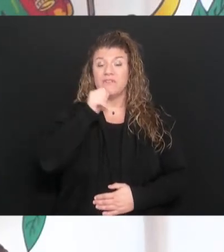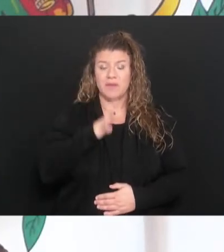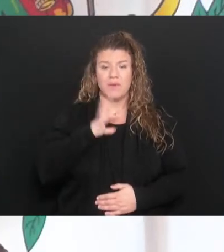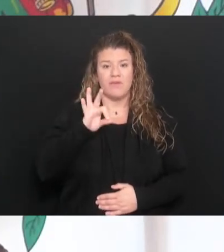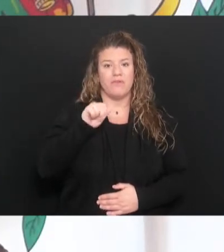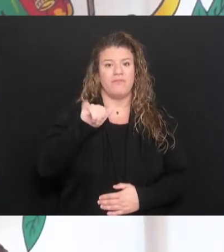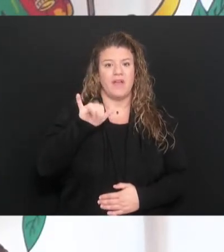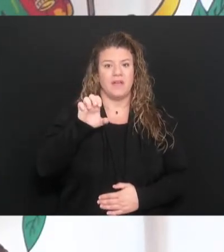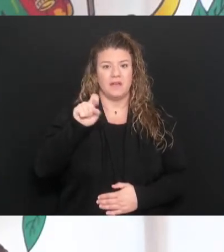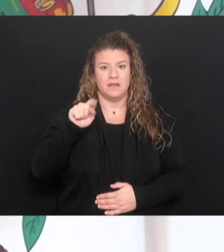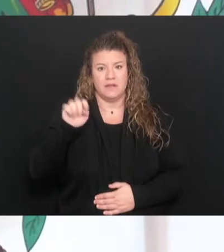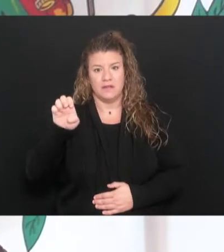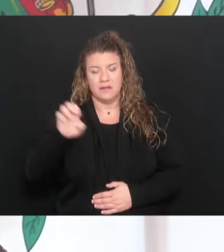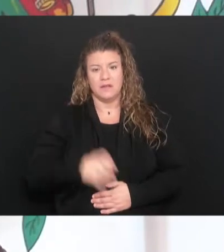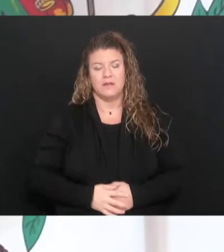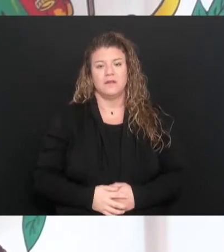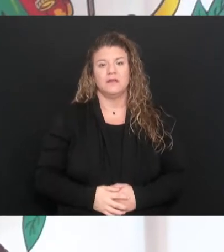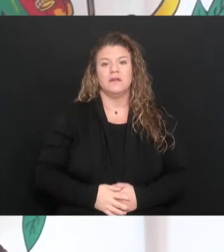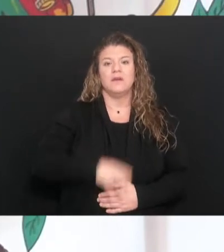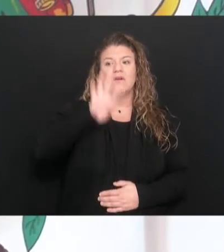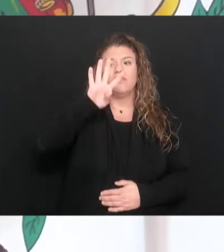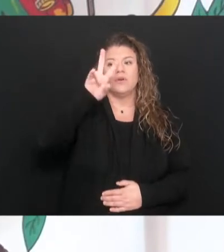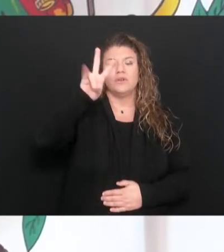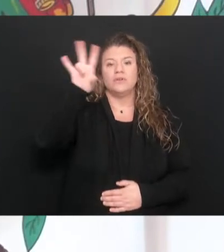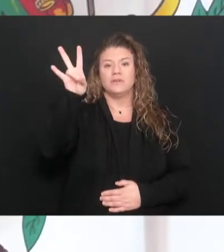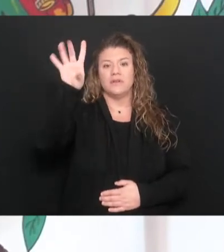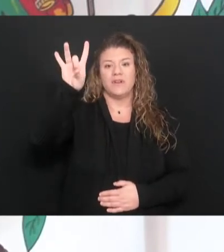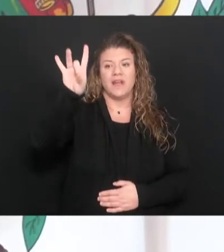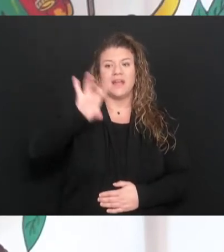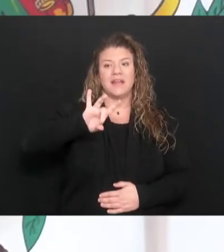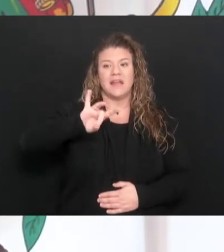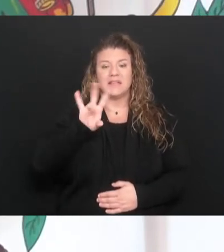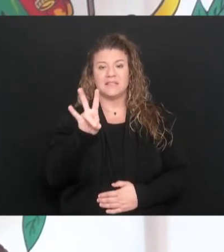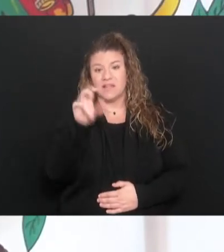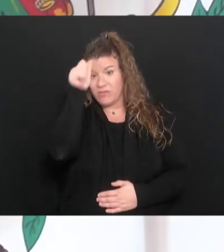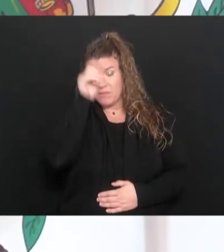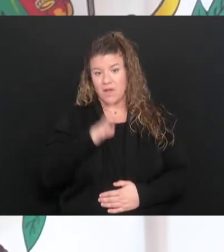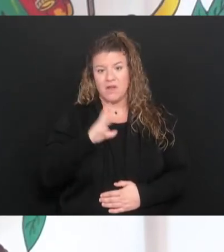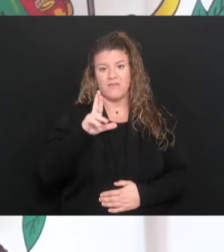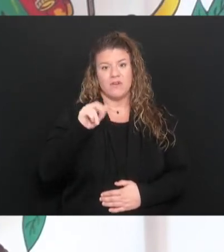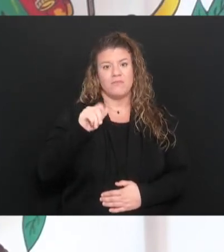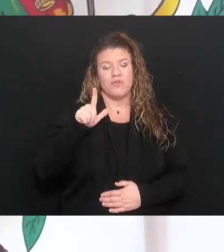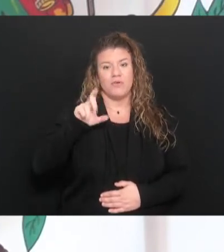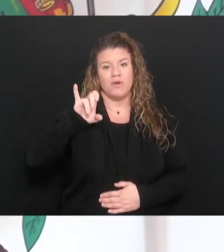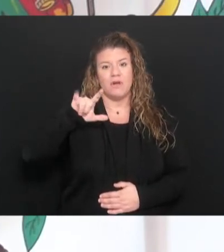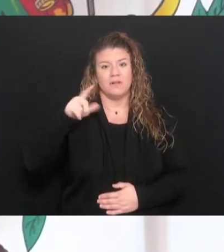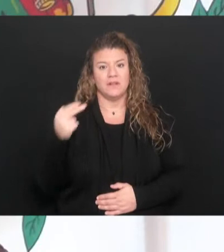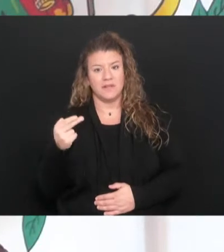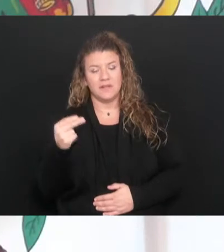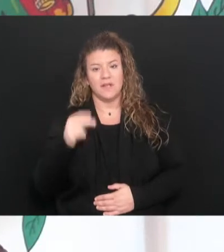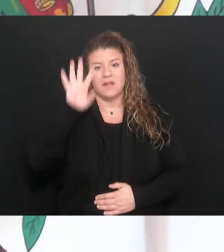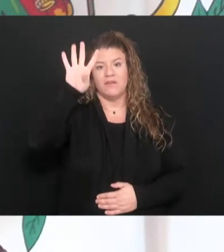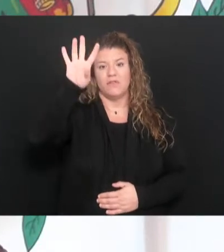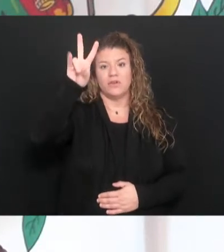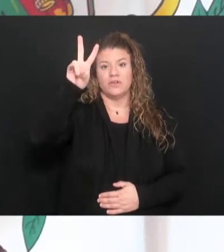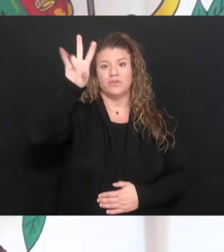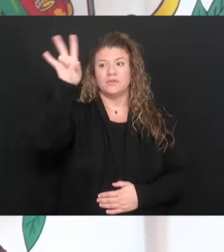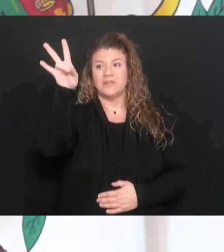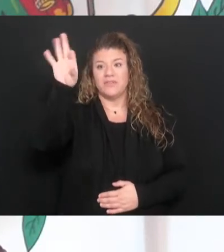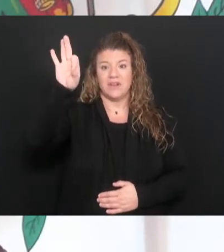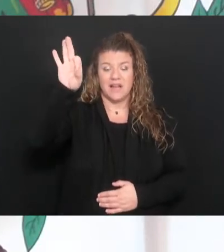County. The 4,278th death, an 87-year-old male from Raleigh County. The 4,279th